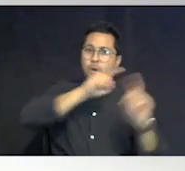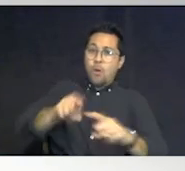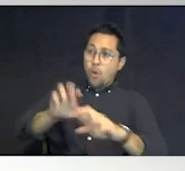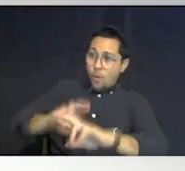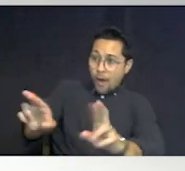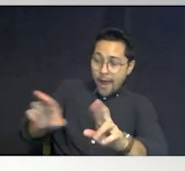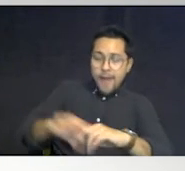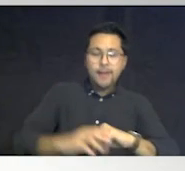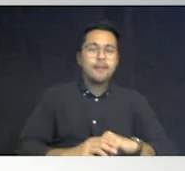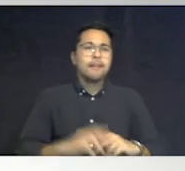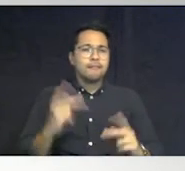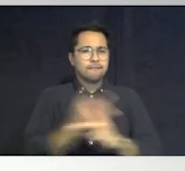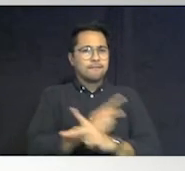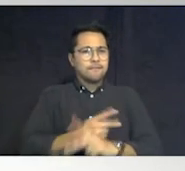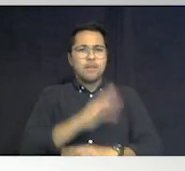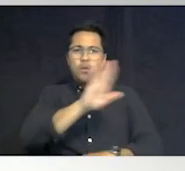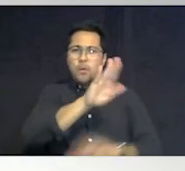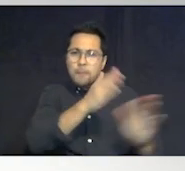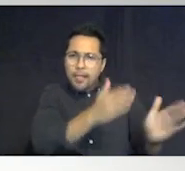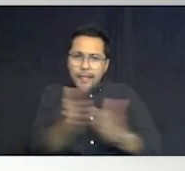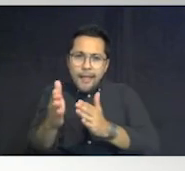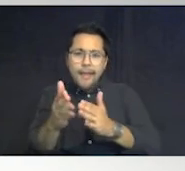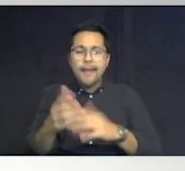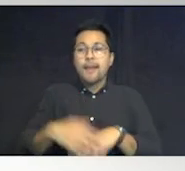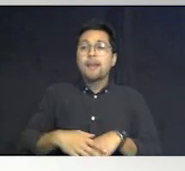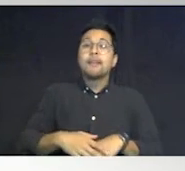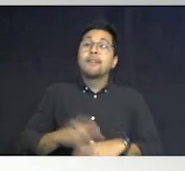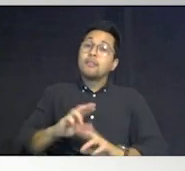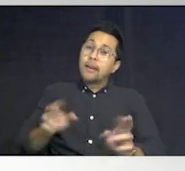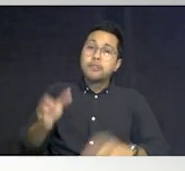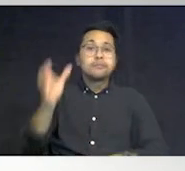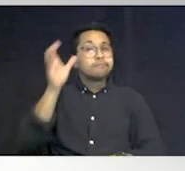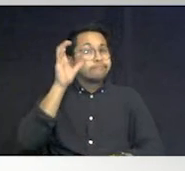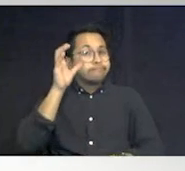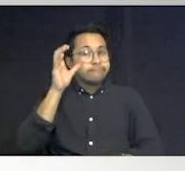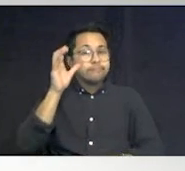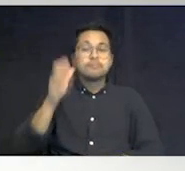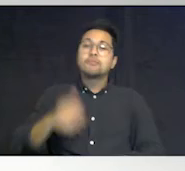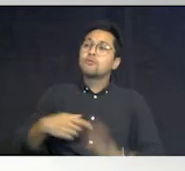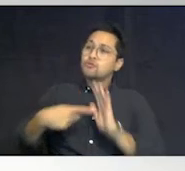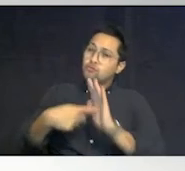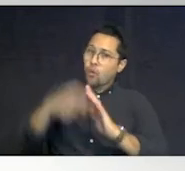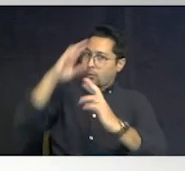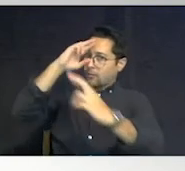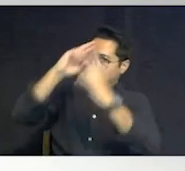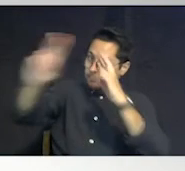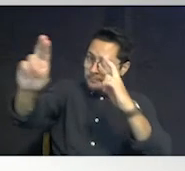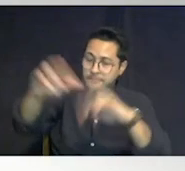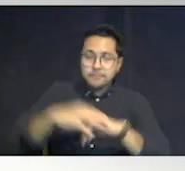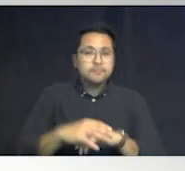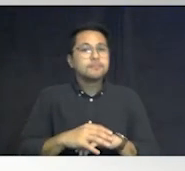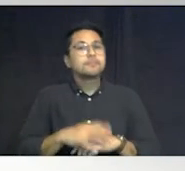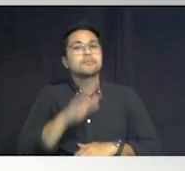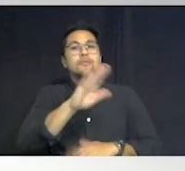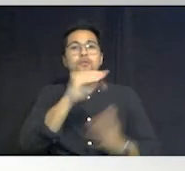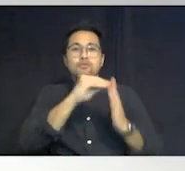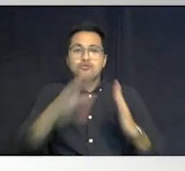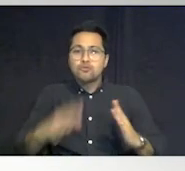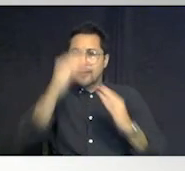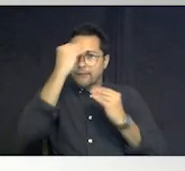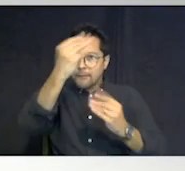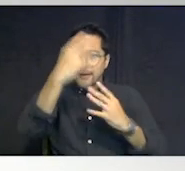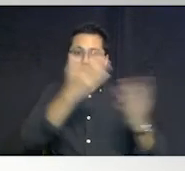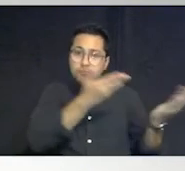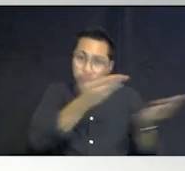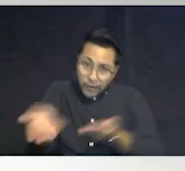plan or proposed resolution. Be prepared to listen and demonstrate respect. Bring student records and be organized. Be